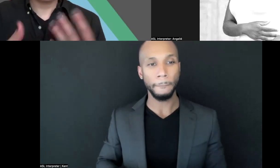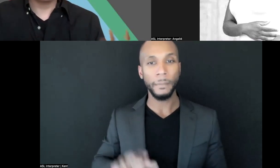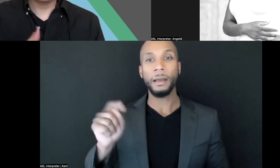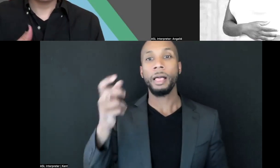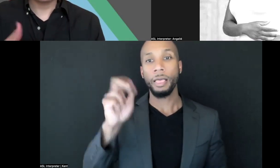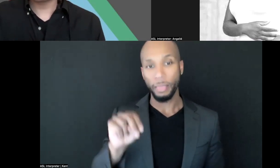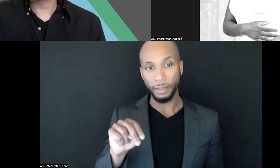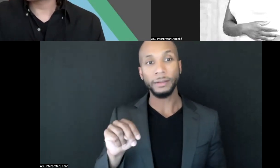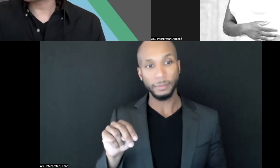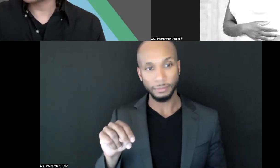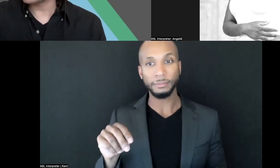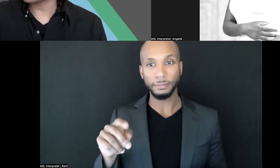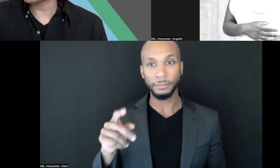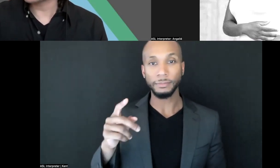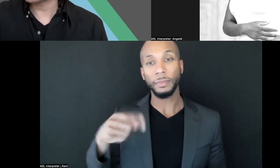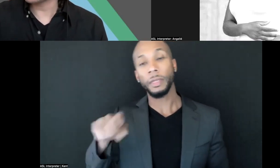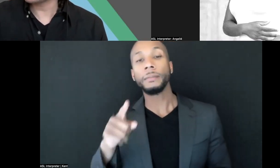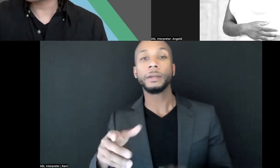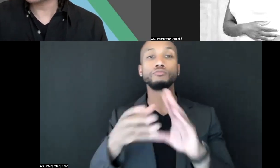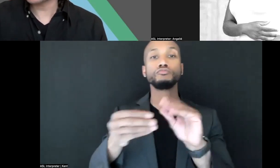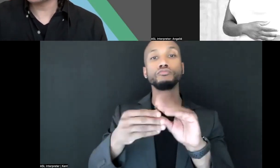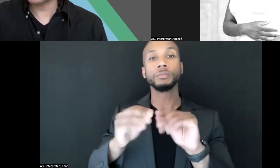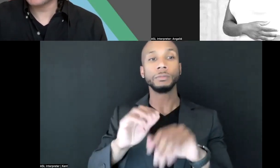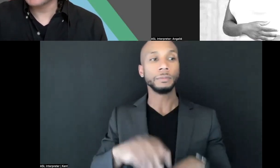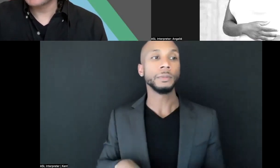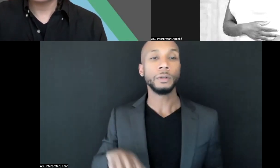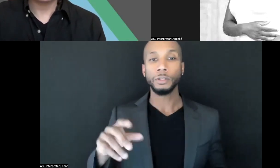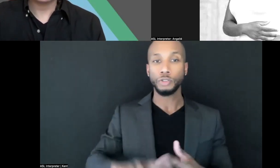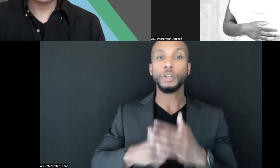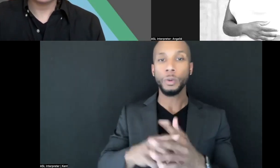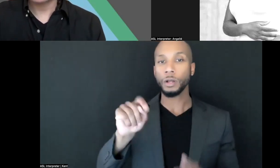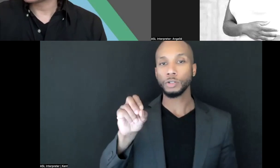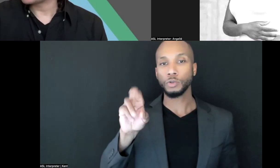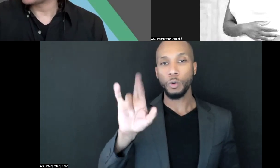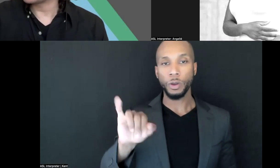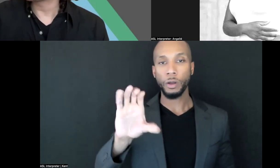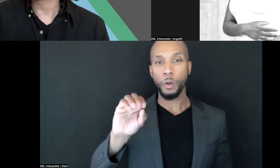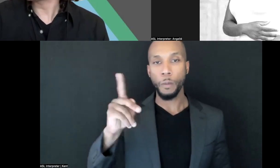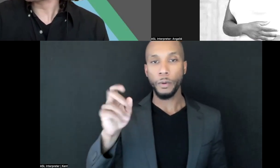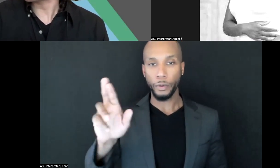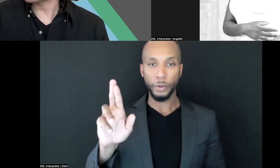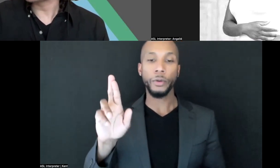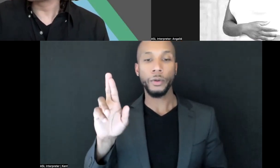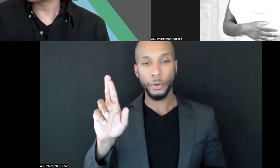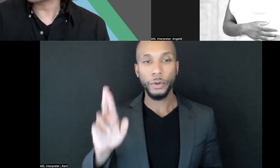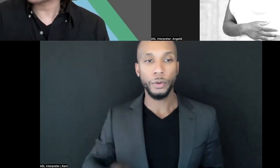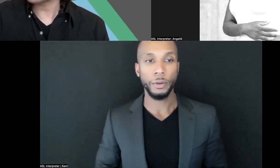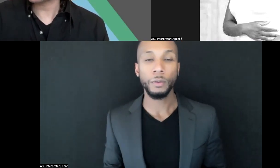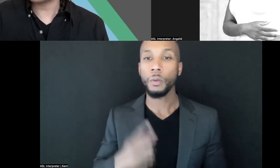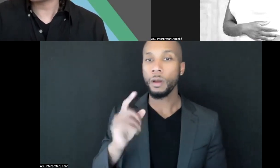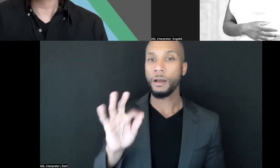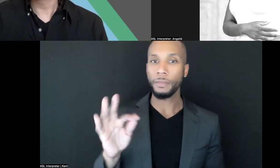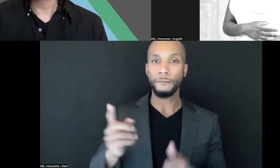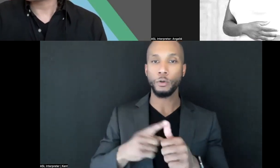can talk in the order that they want, but TORI Cooper is our um, one of our